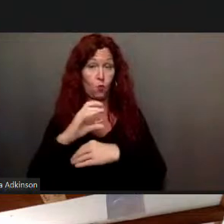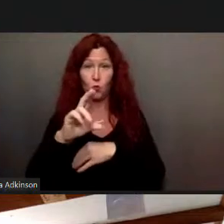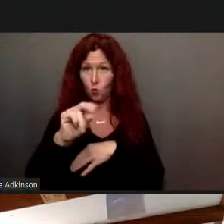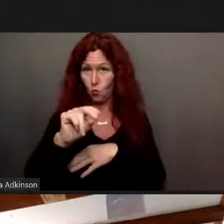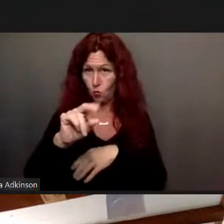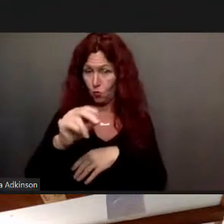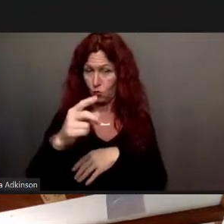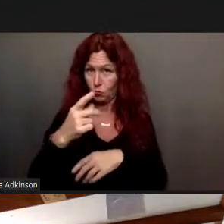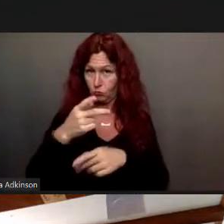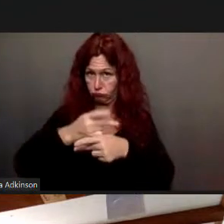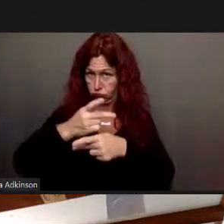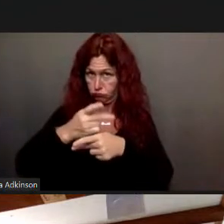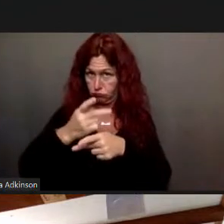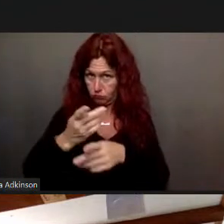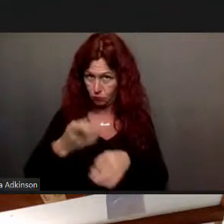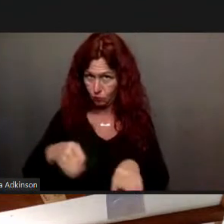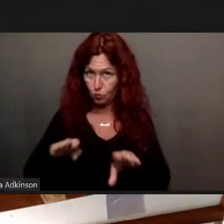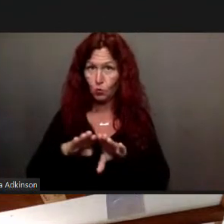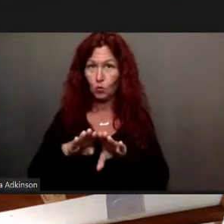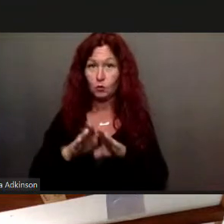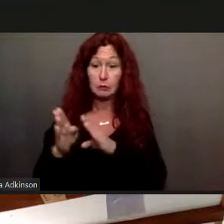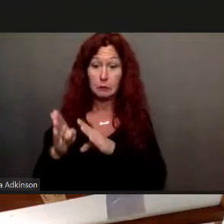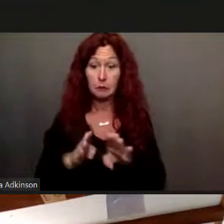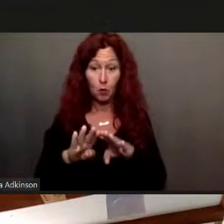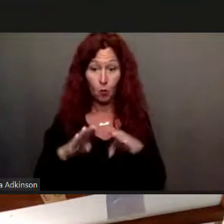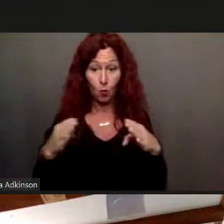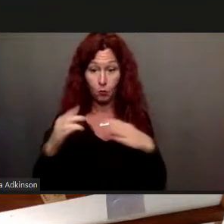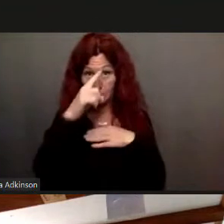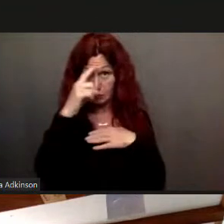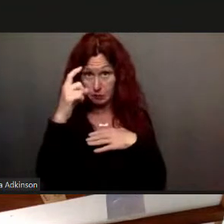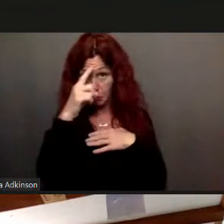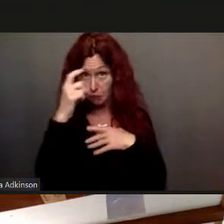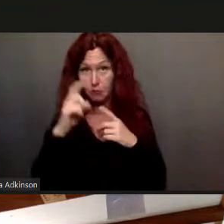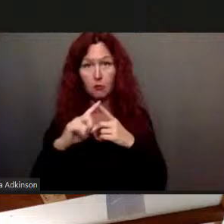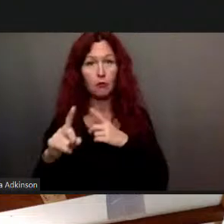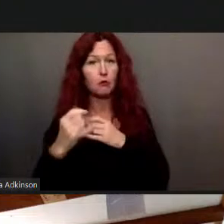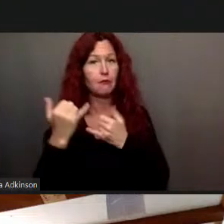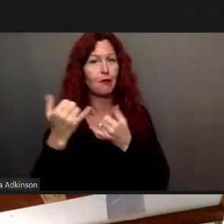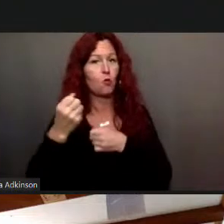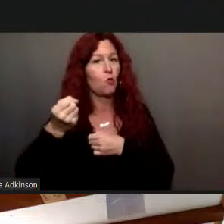It's slated to be open for the summer, but that's the decision that the mayor will have to make.